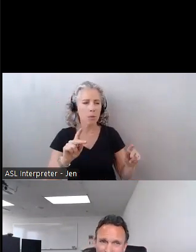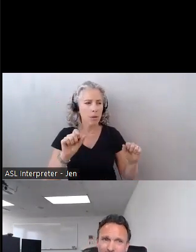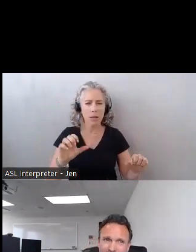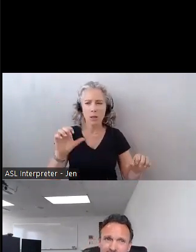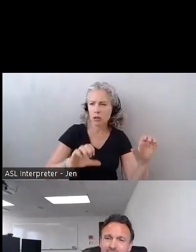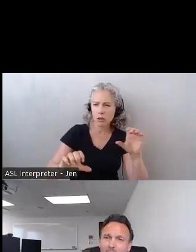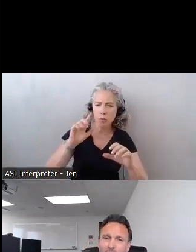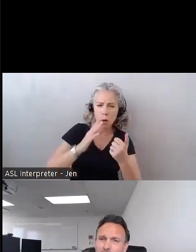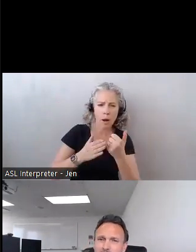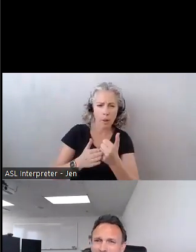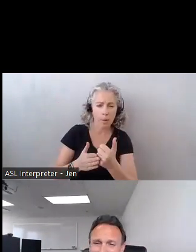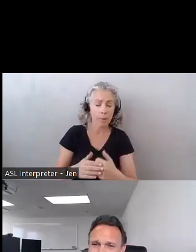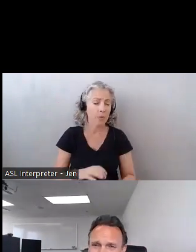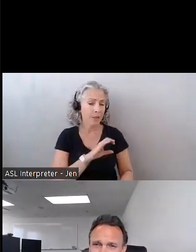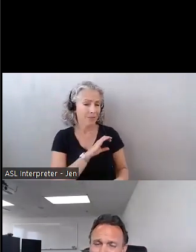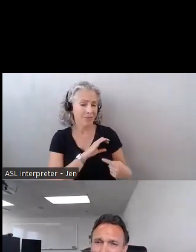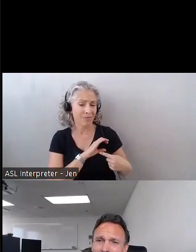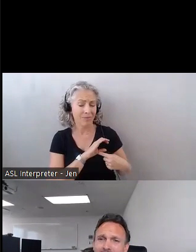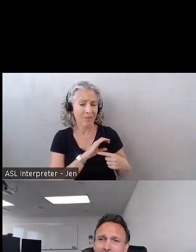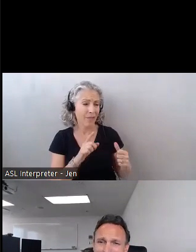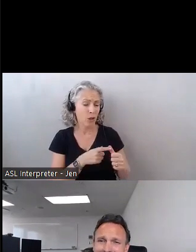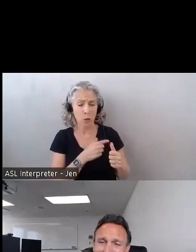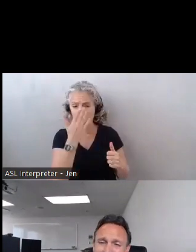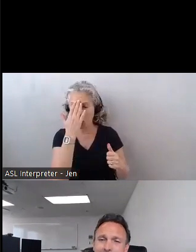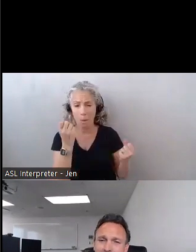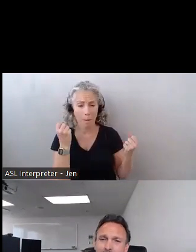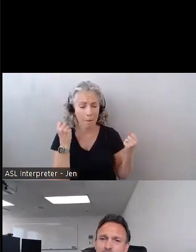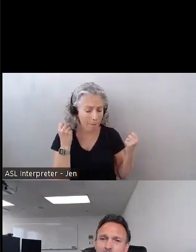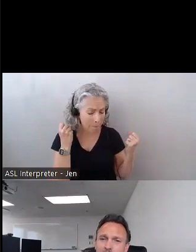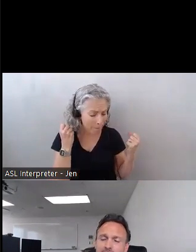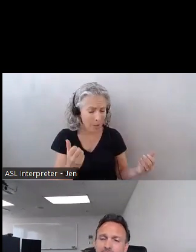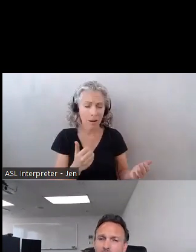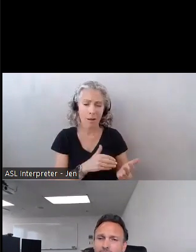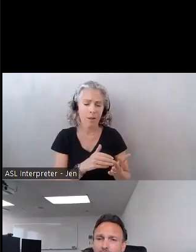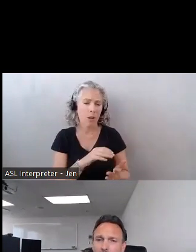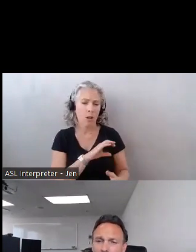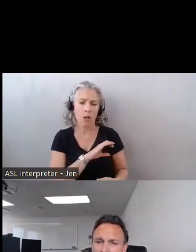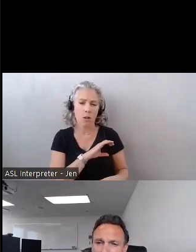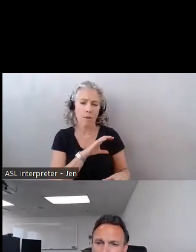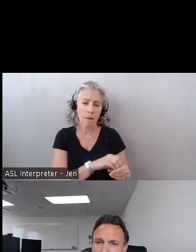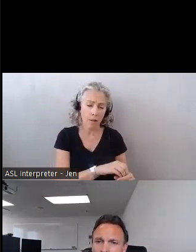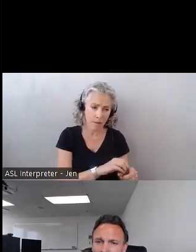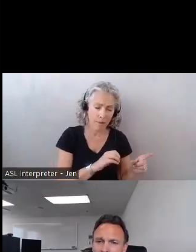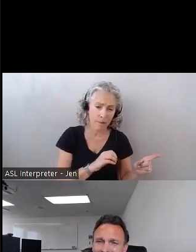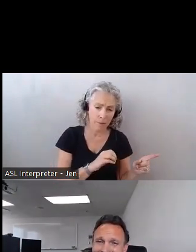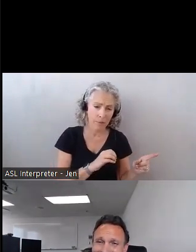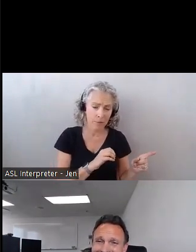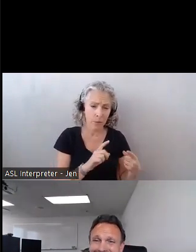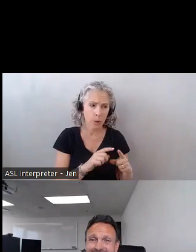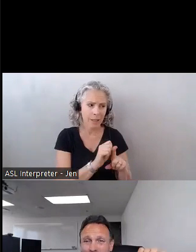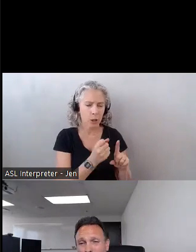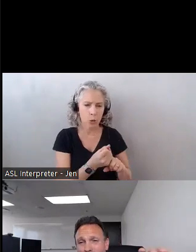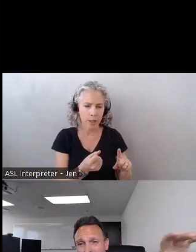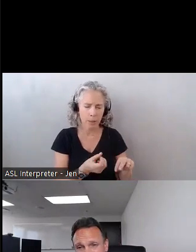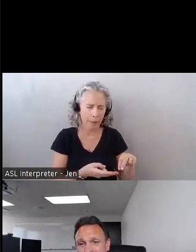so for us, law enforcement was that first one. We know that many times law enforcement was involved when a situation